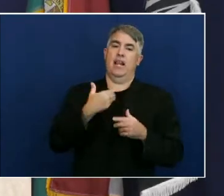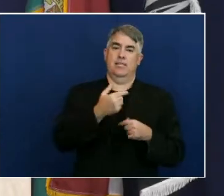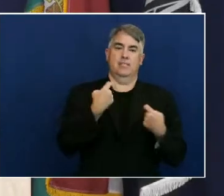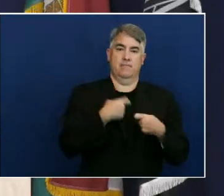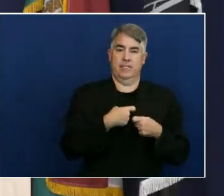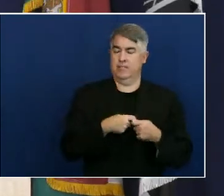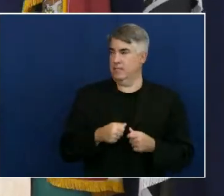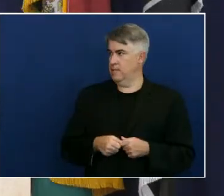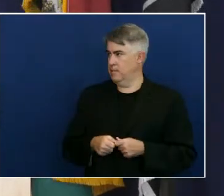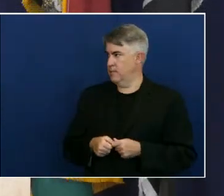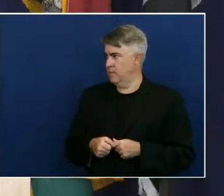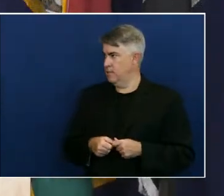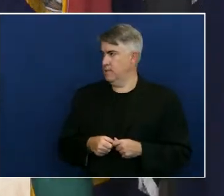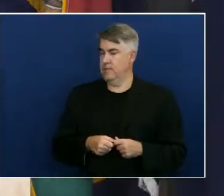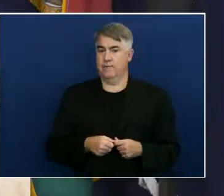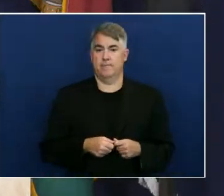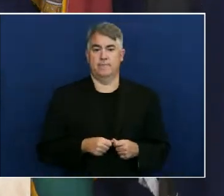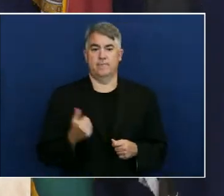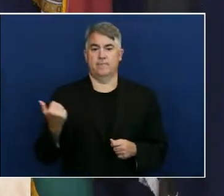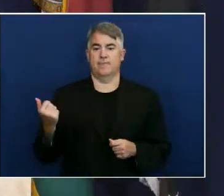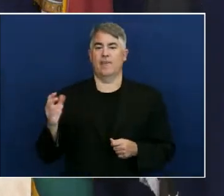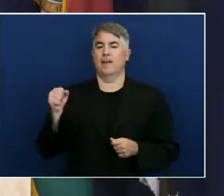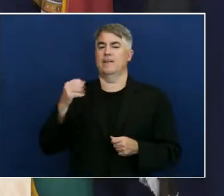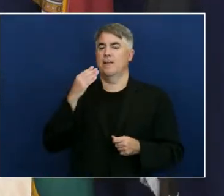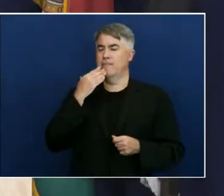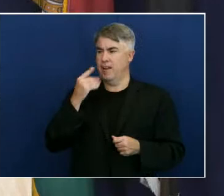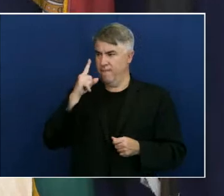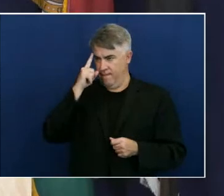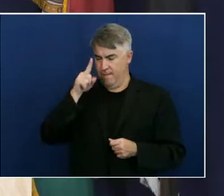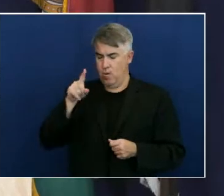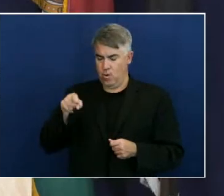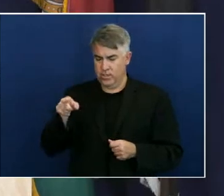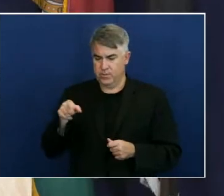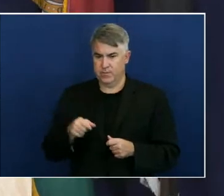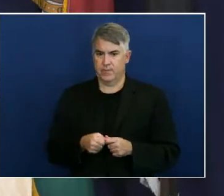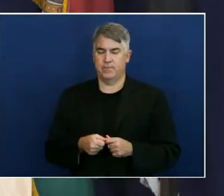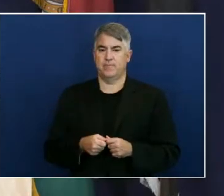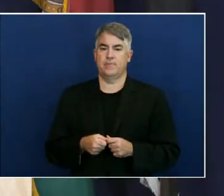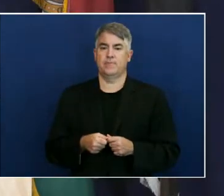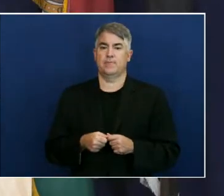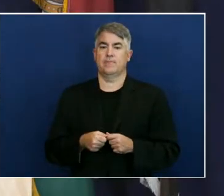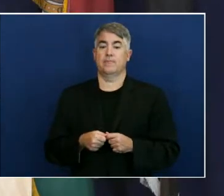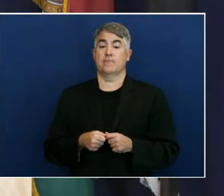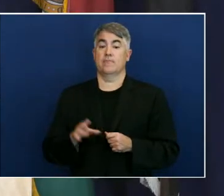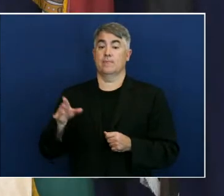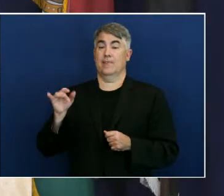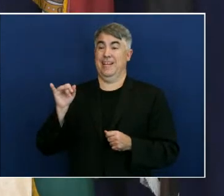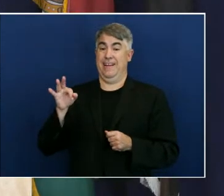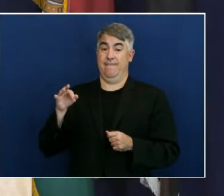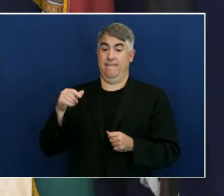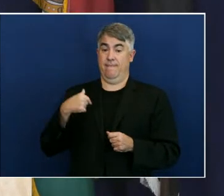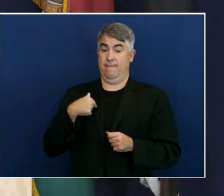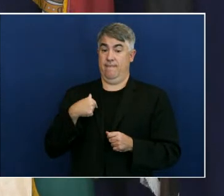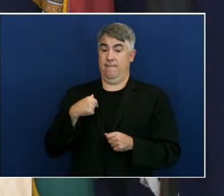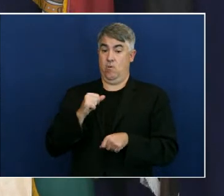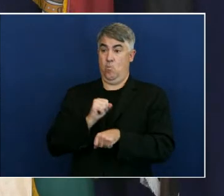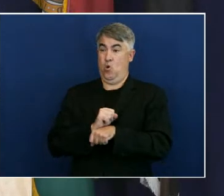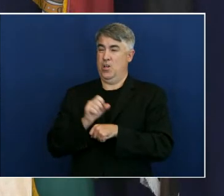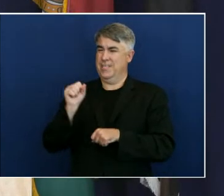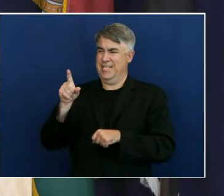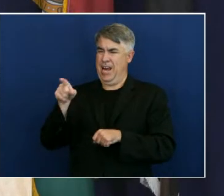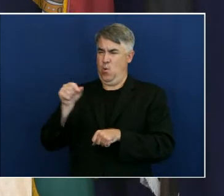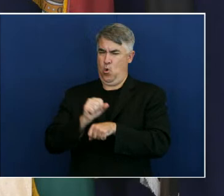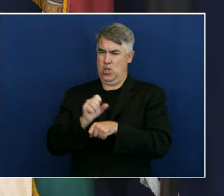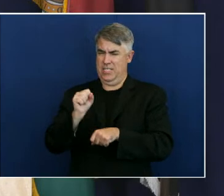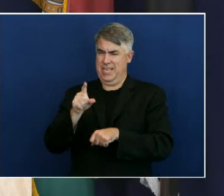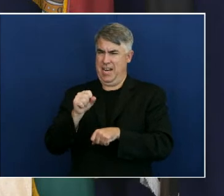you. Thank you for that question. Actually, if you are working in San Diego and